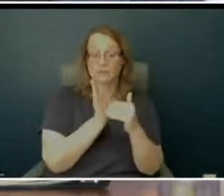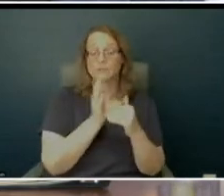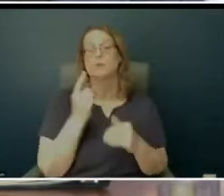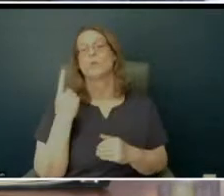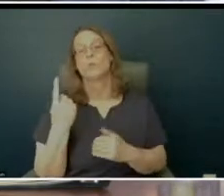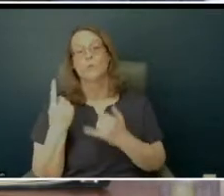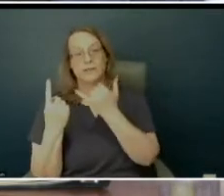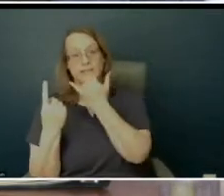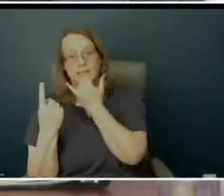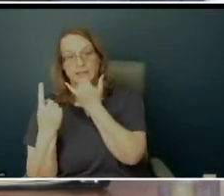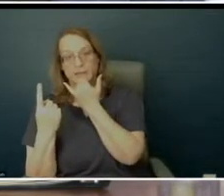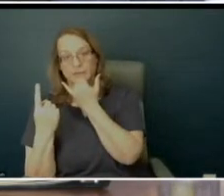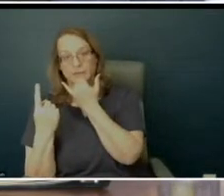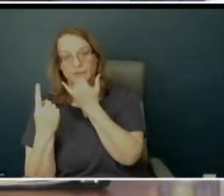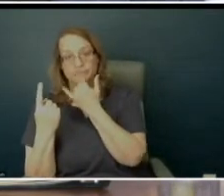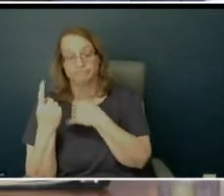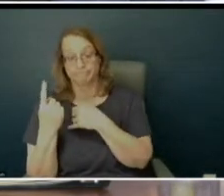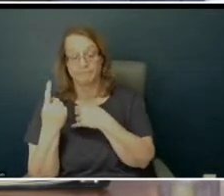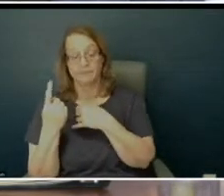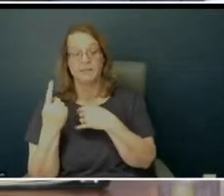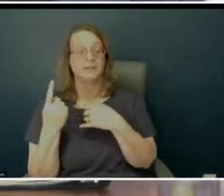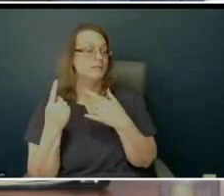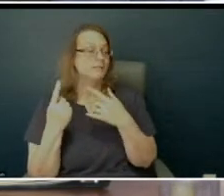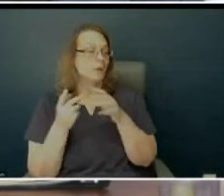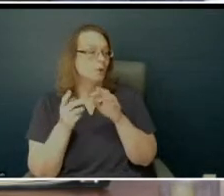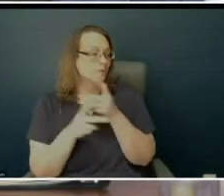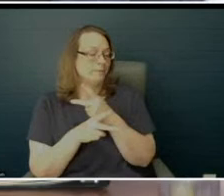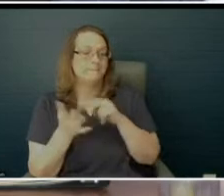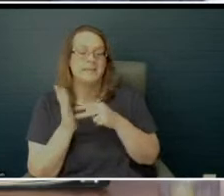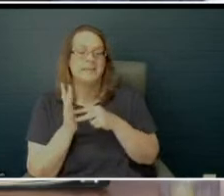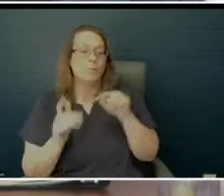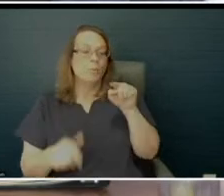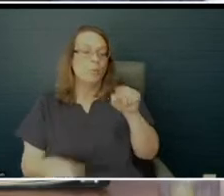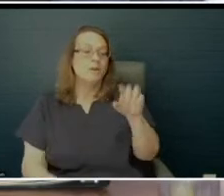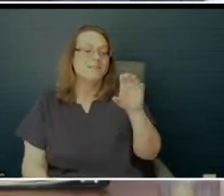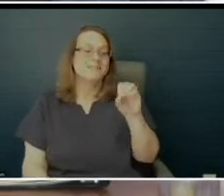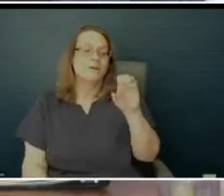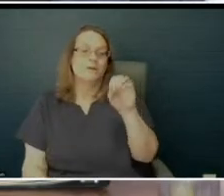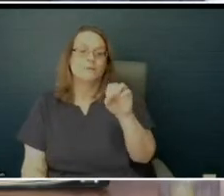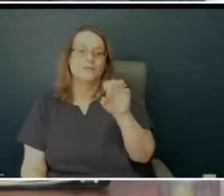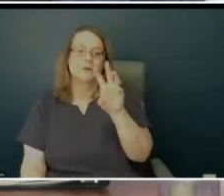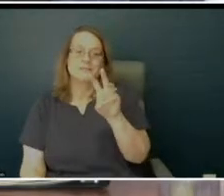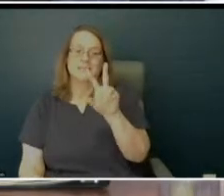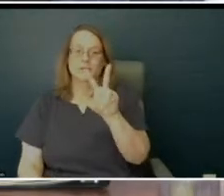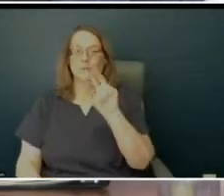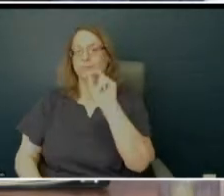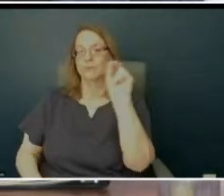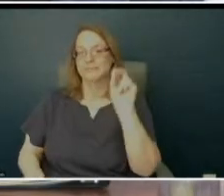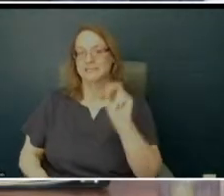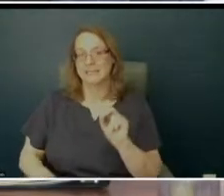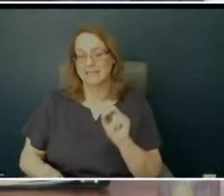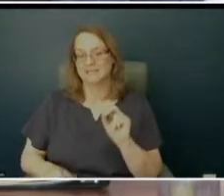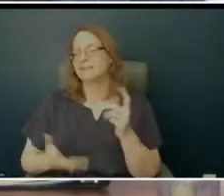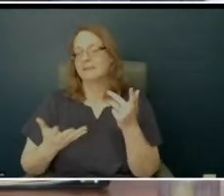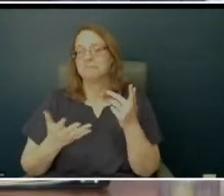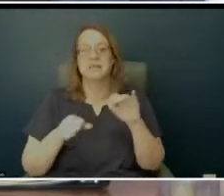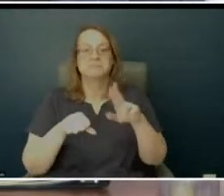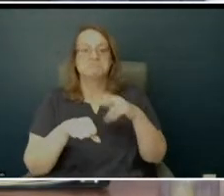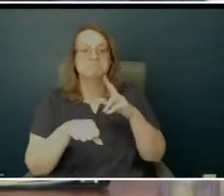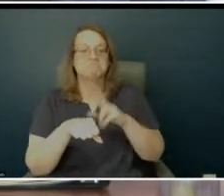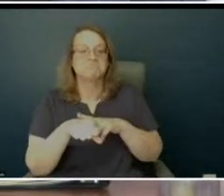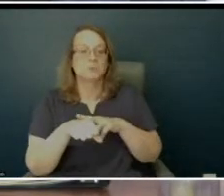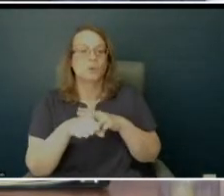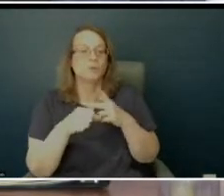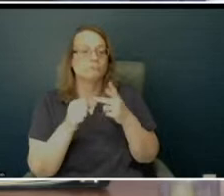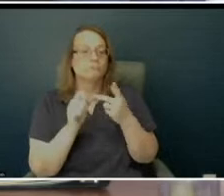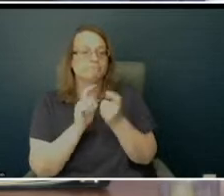quick calculation and came up with 0.0063% error rate, which is well within tolerance. And so I made it very clear to the president, because